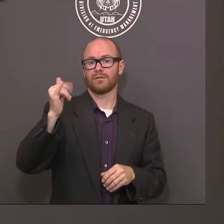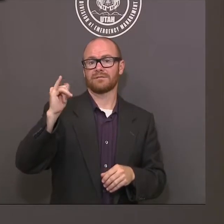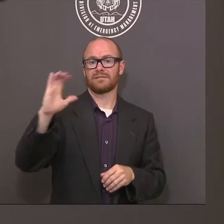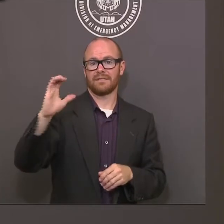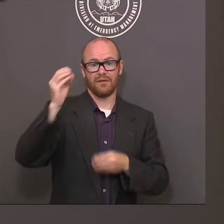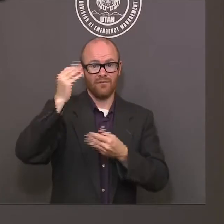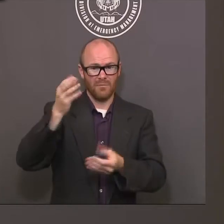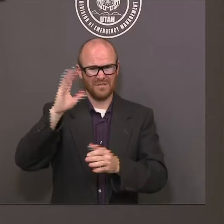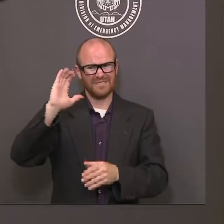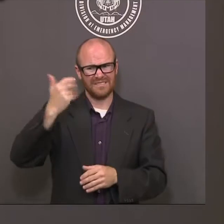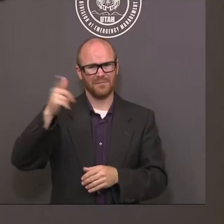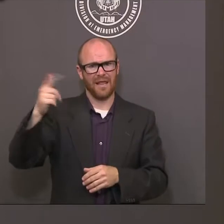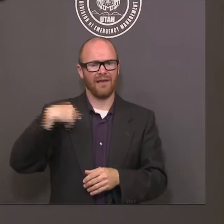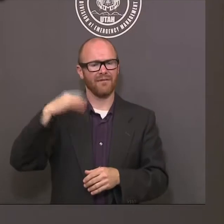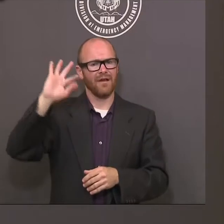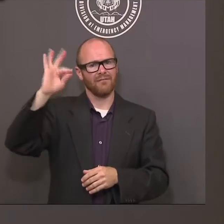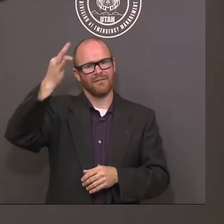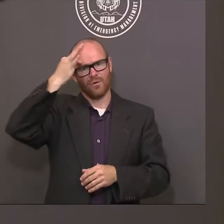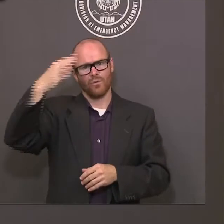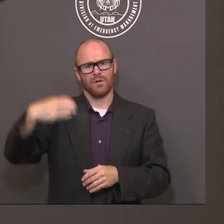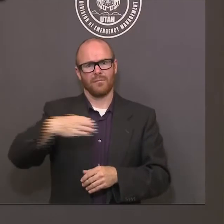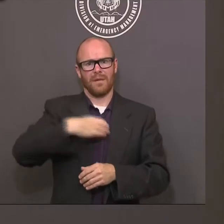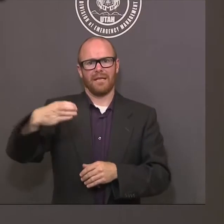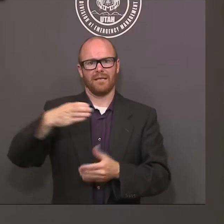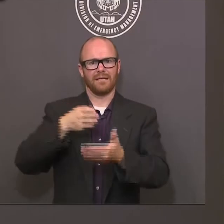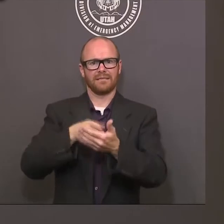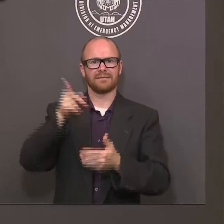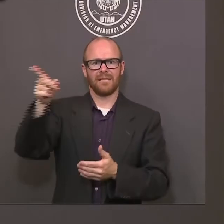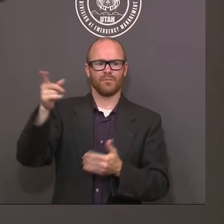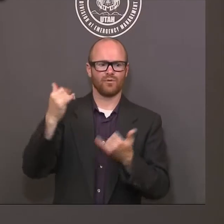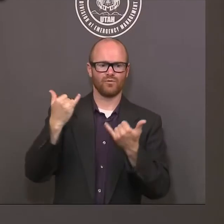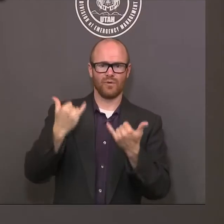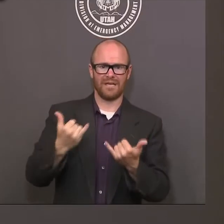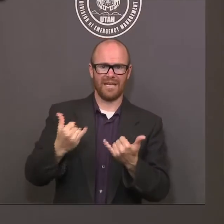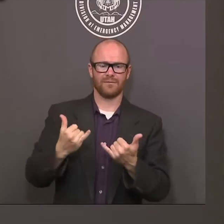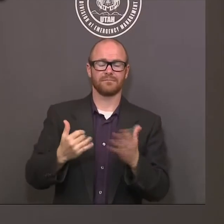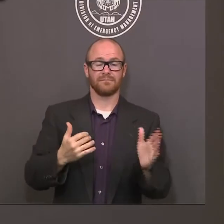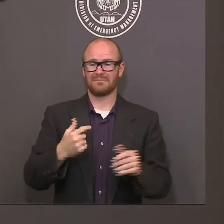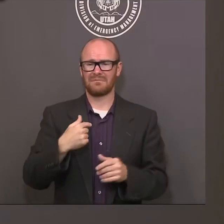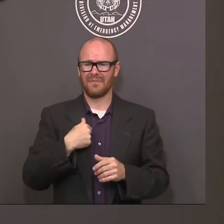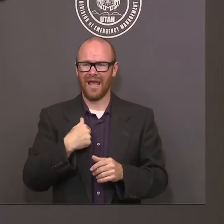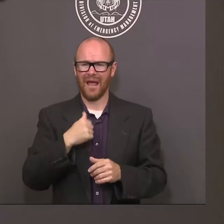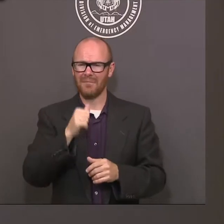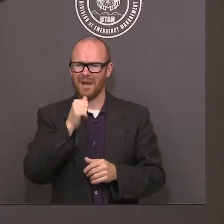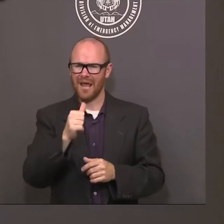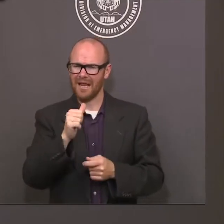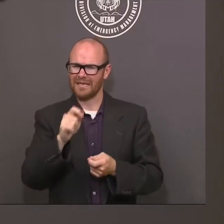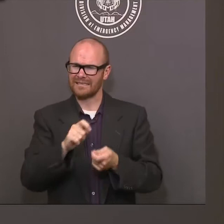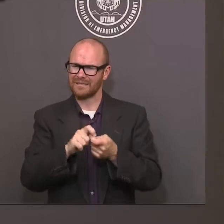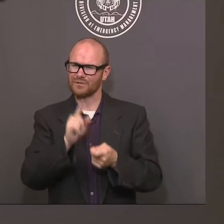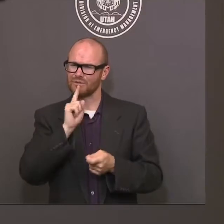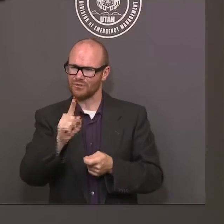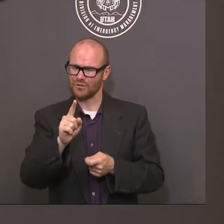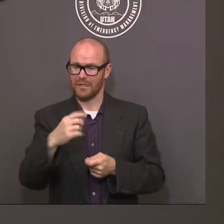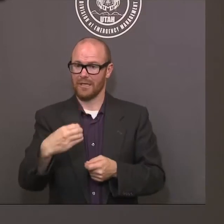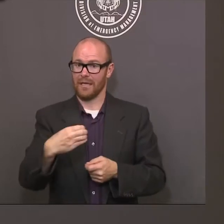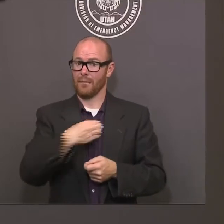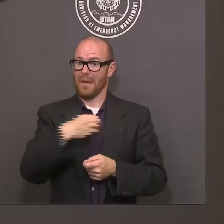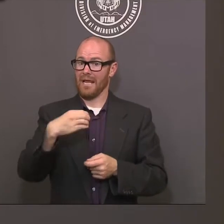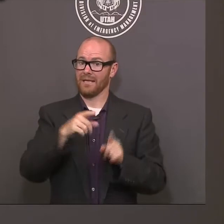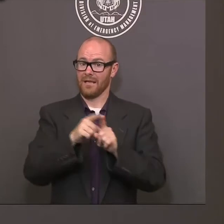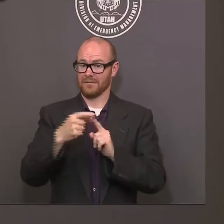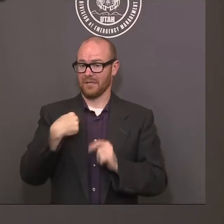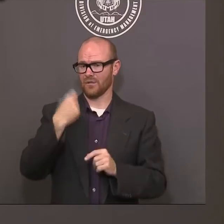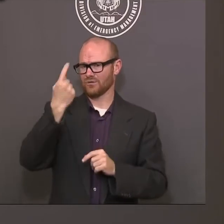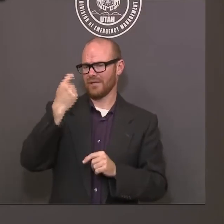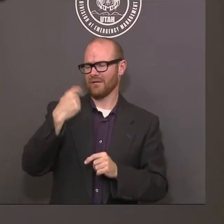that there's a federal complaint against them right now? Well, I think that, again, I'm not sure they're the same thing. Again, the complaint, as I understand it, and I'm not